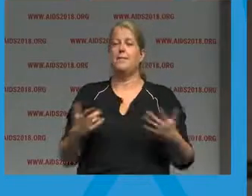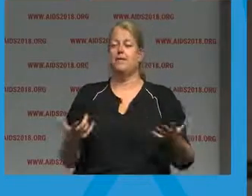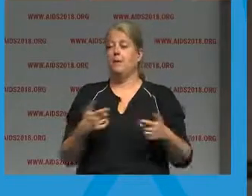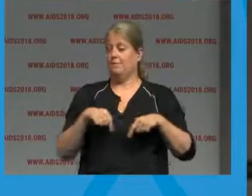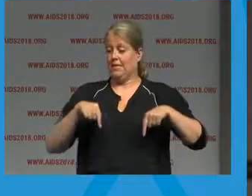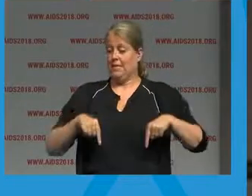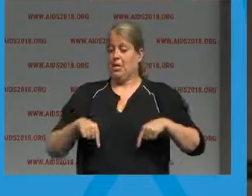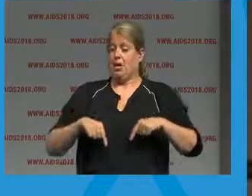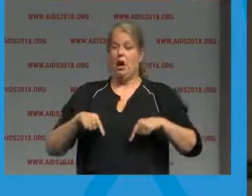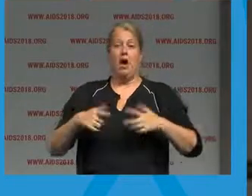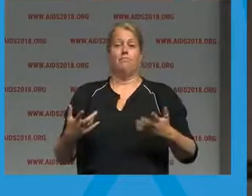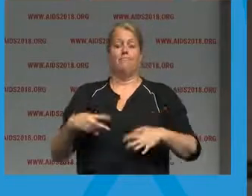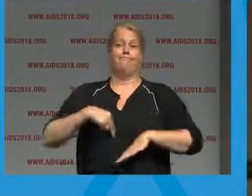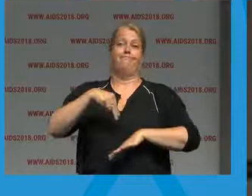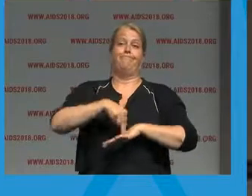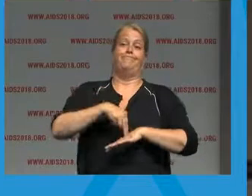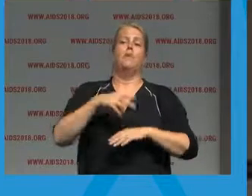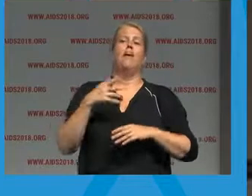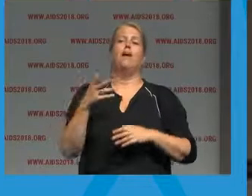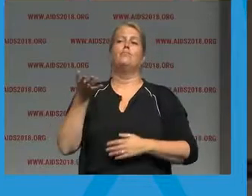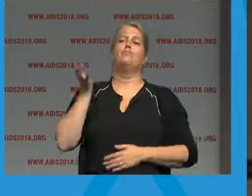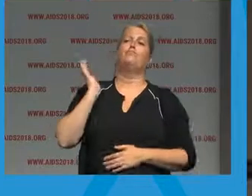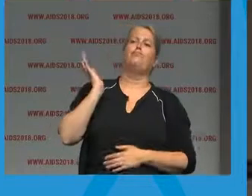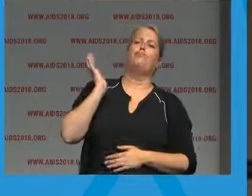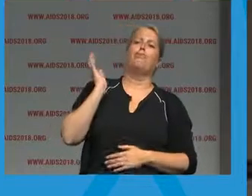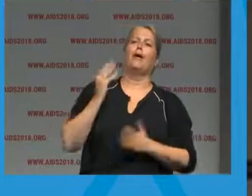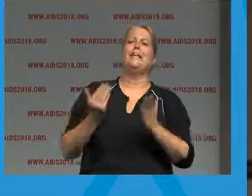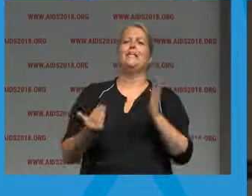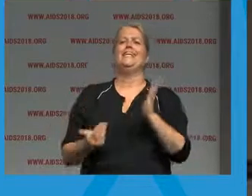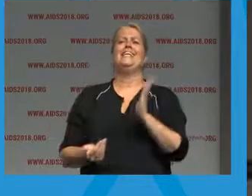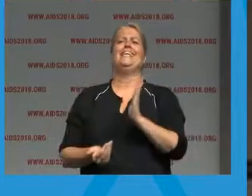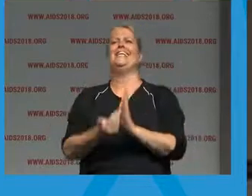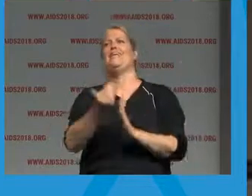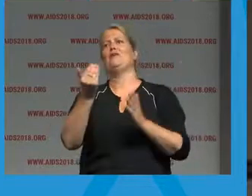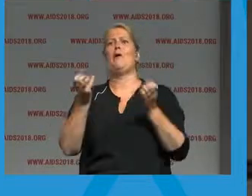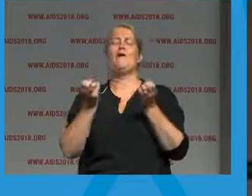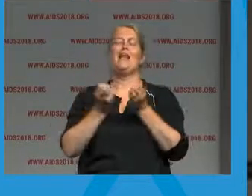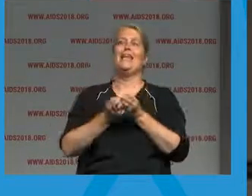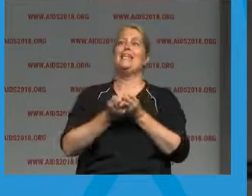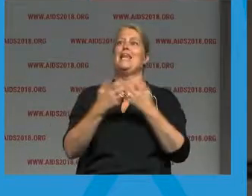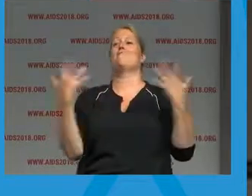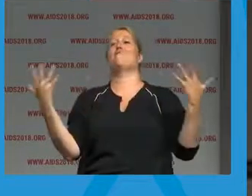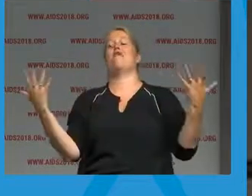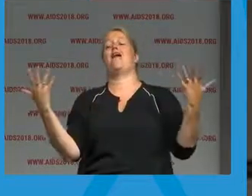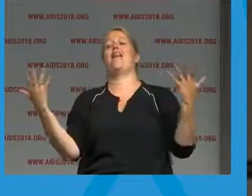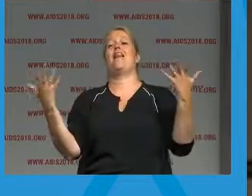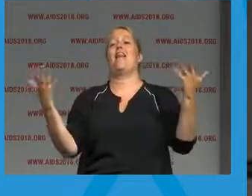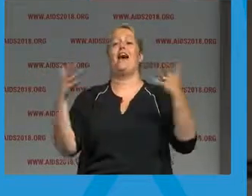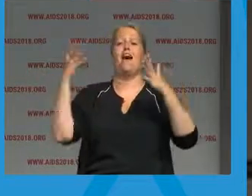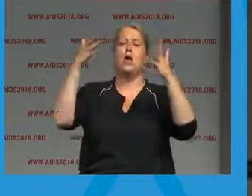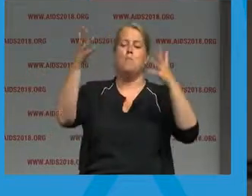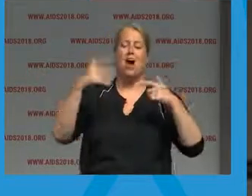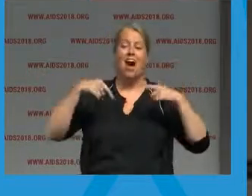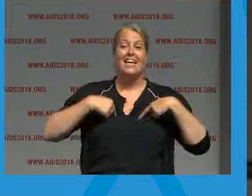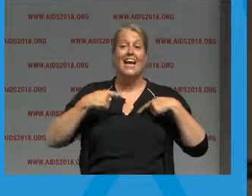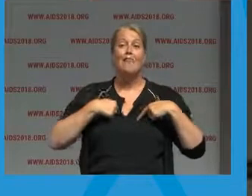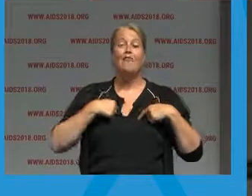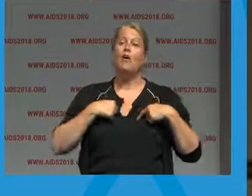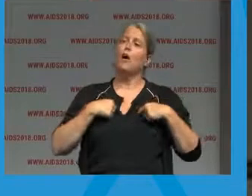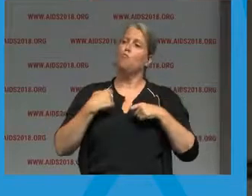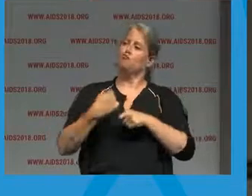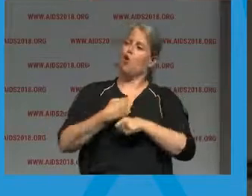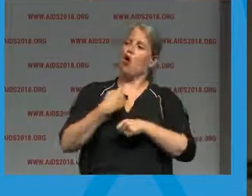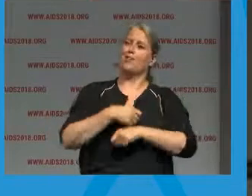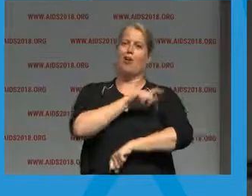here and talking about neoliberalism, I don't do that during rounds at